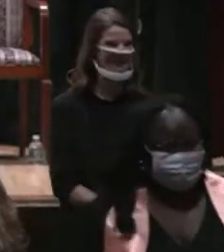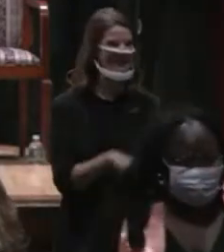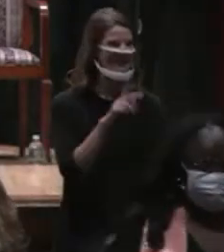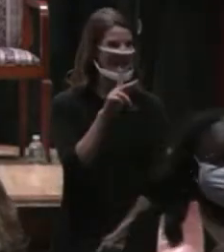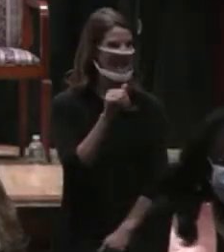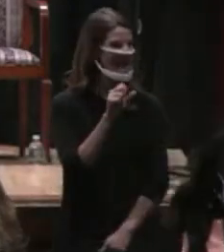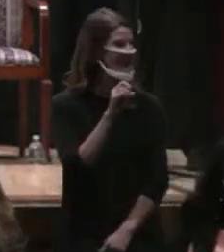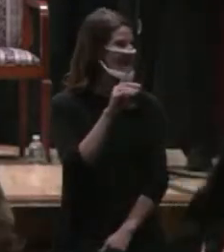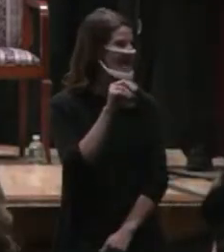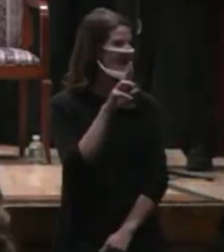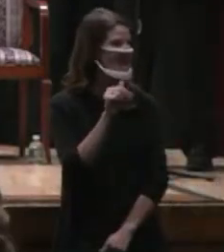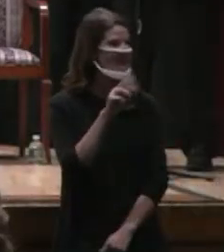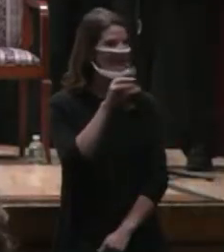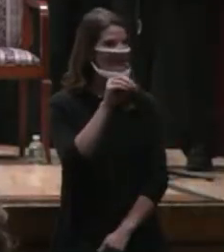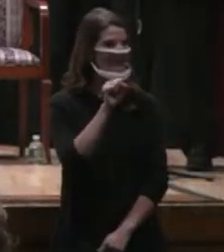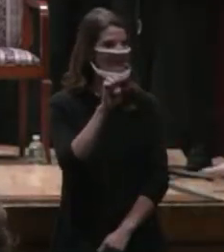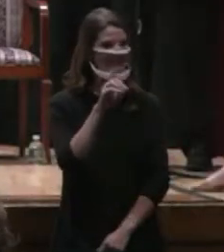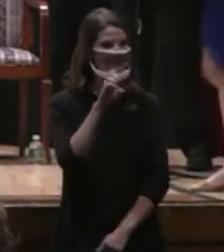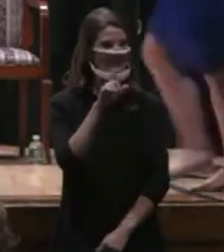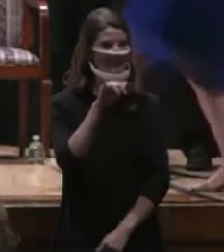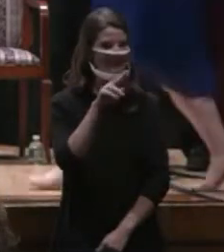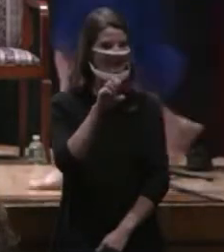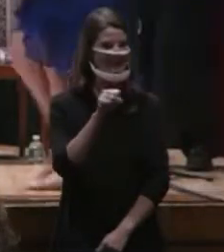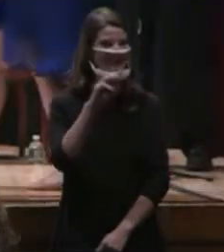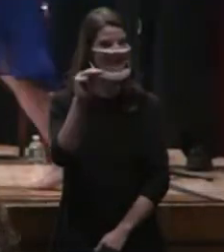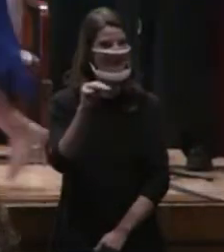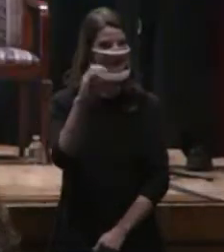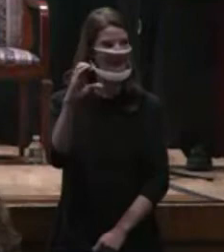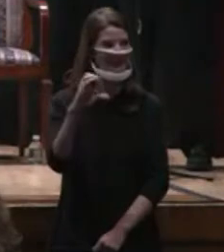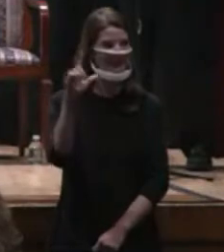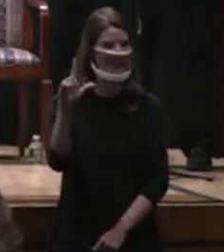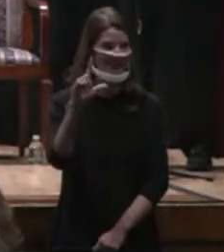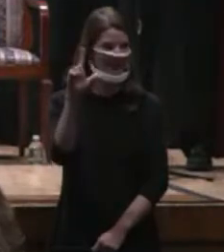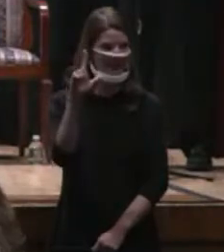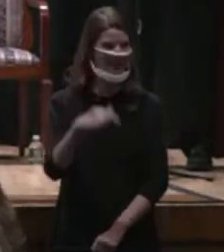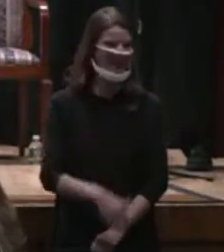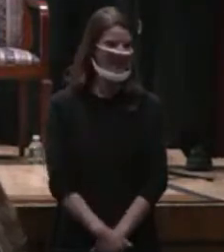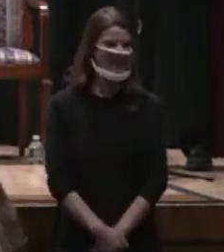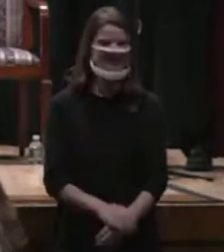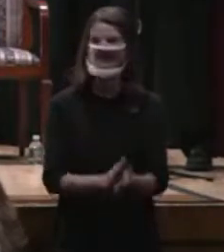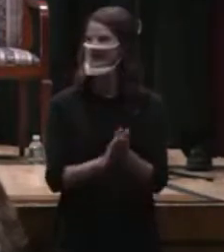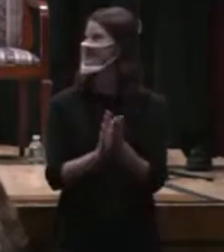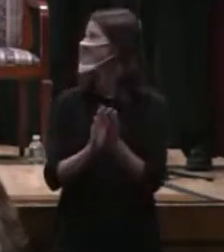Cassandra Rose DeLees, magna cum laude.